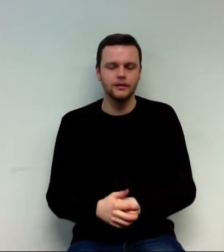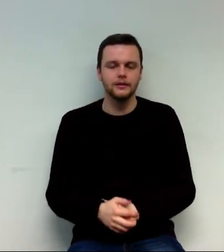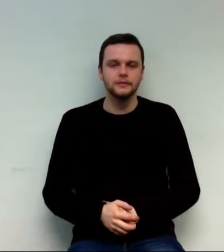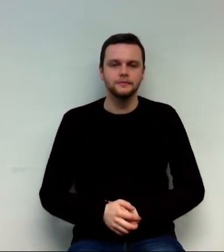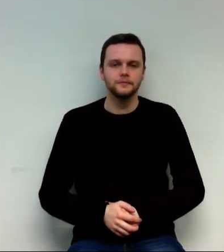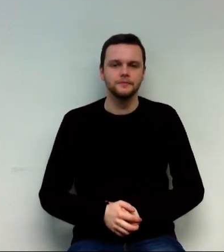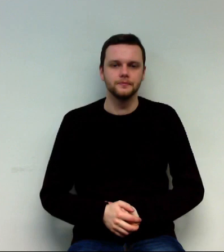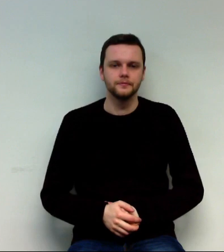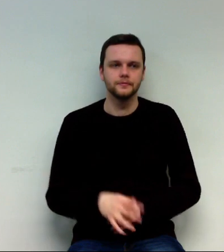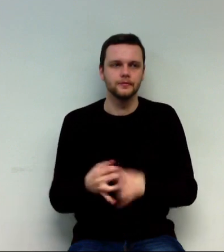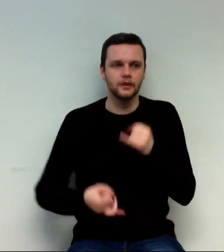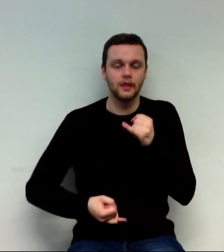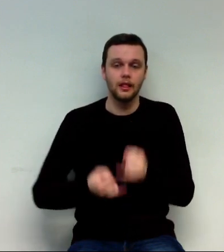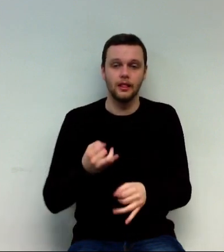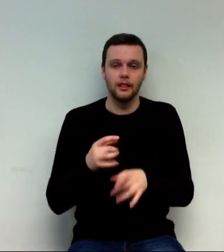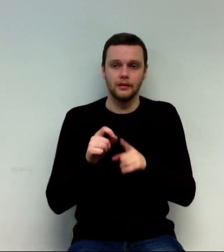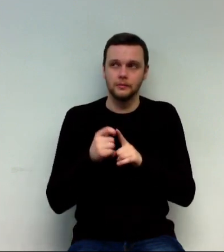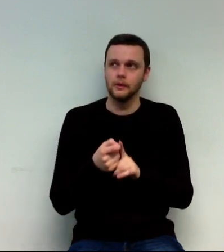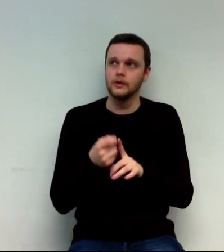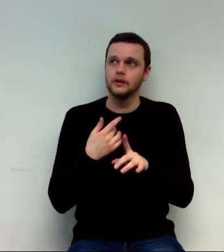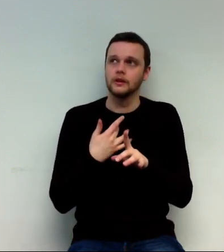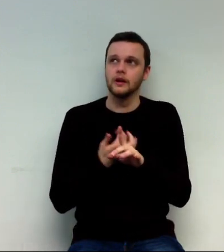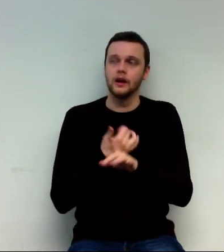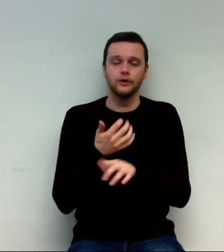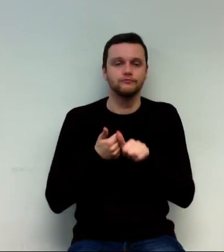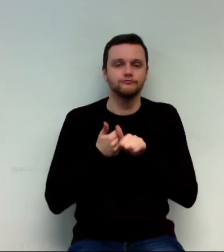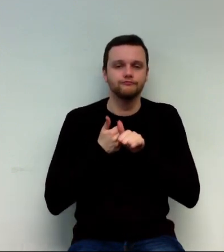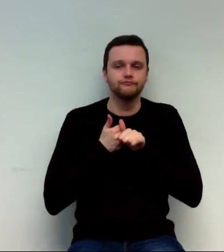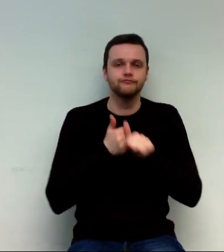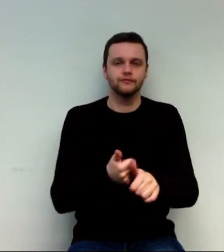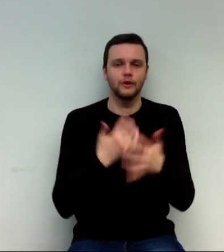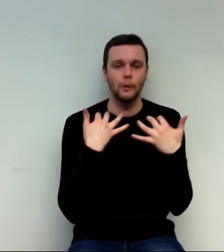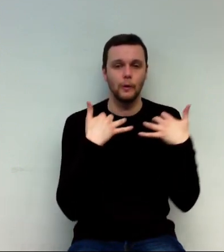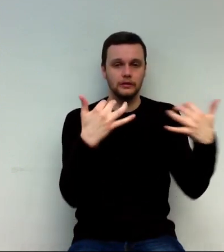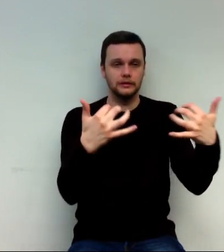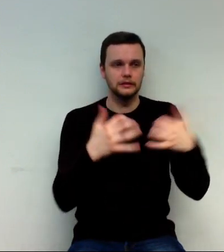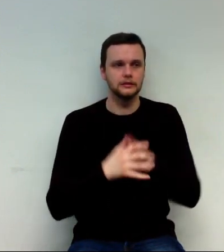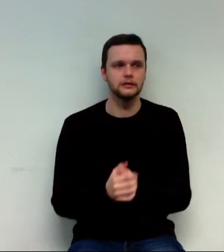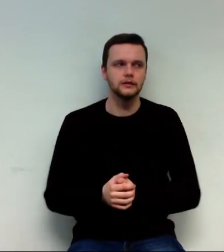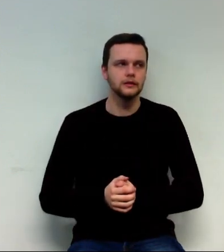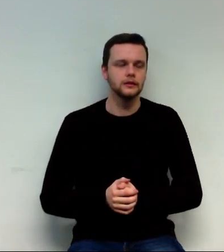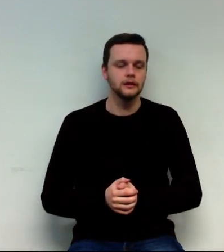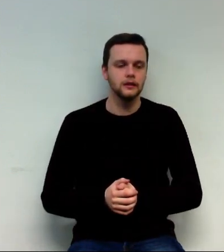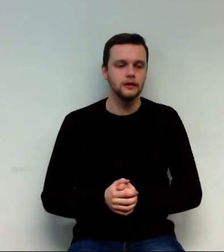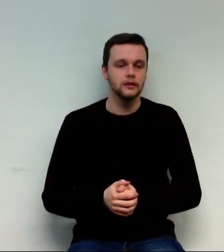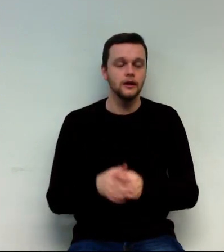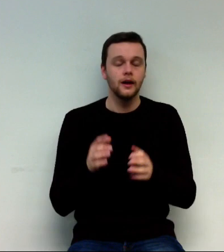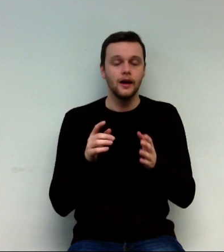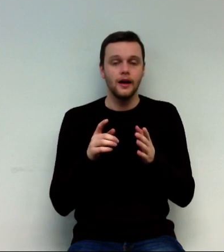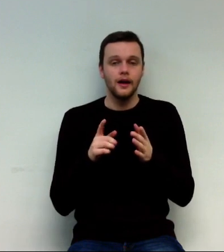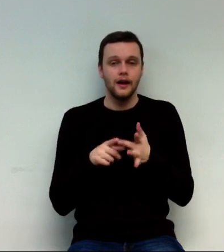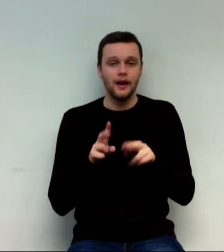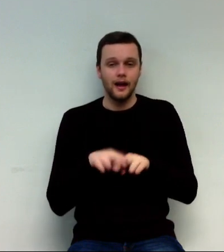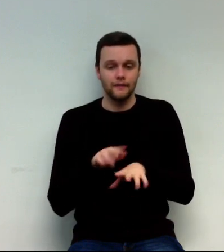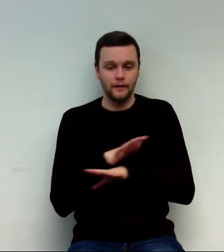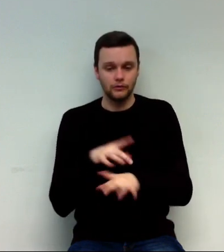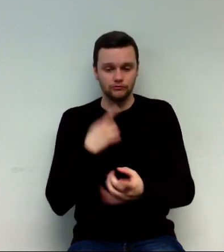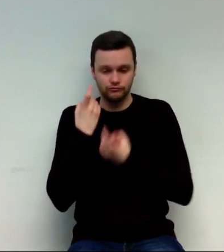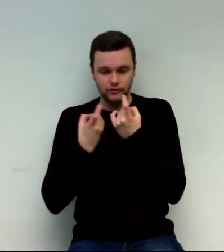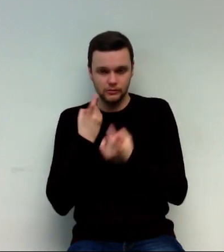And finally, on how we can help assisting audiences, I'll just take this one. So if you haven't explored it yet,